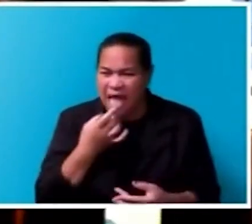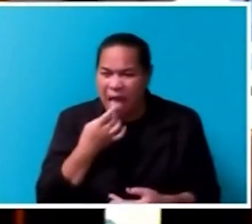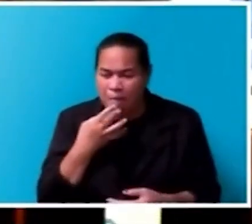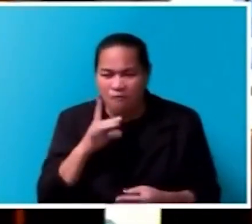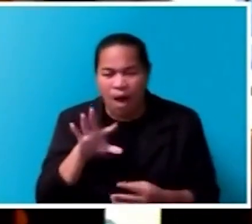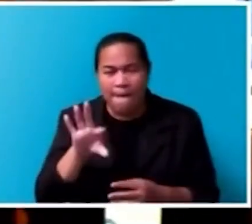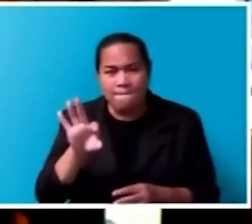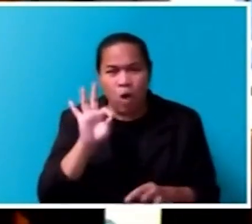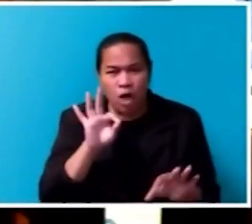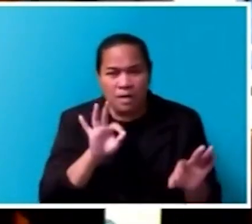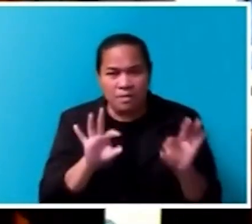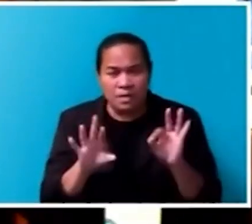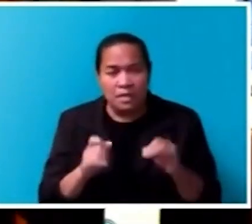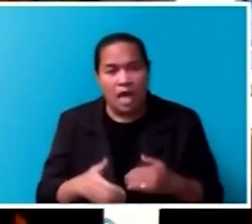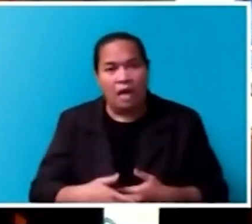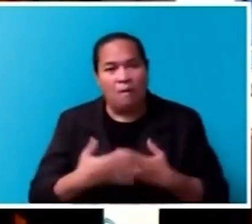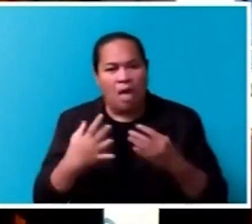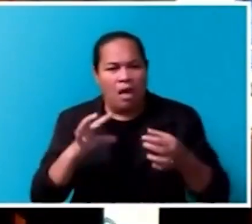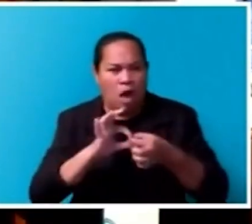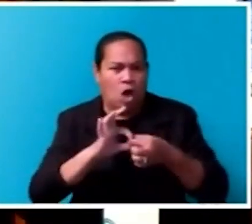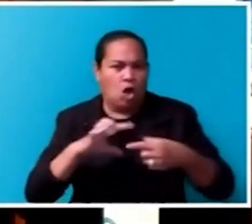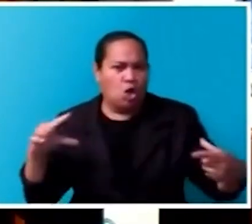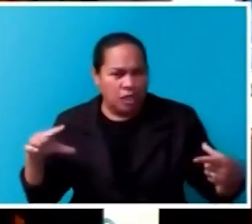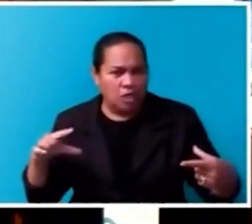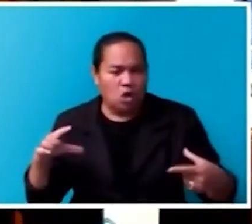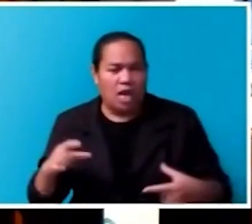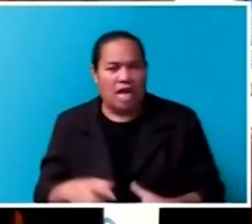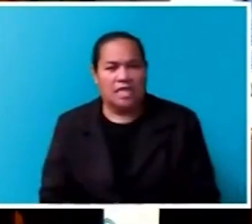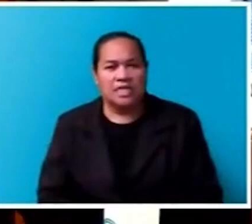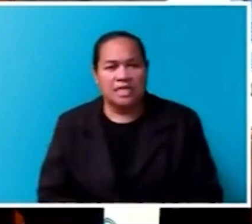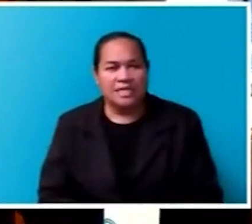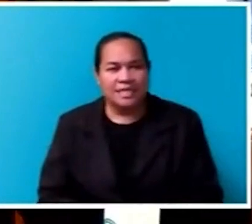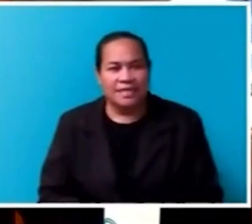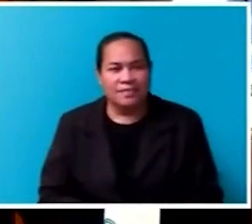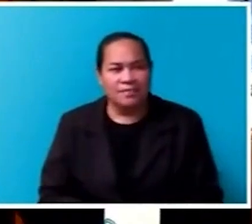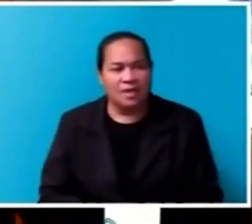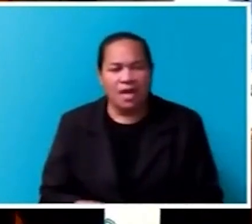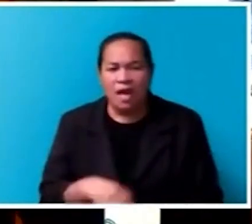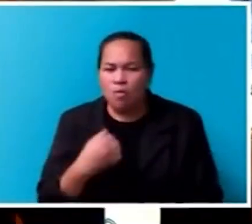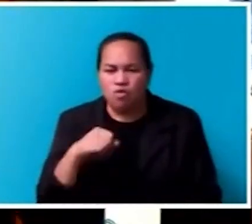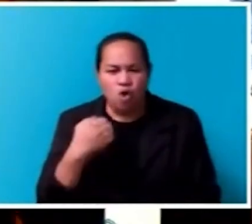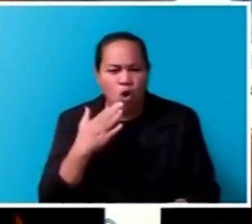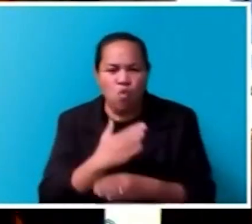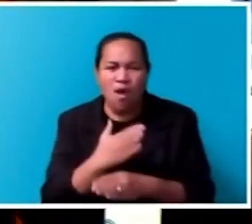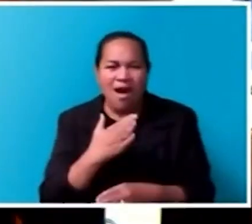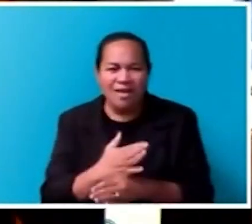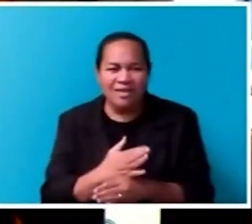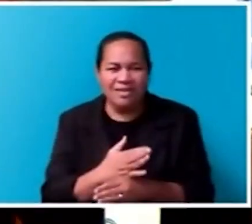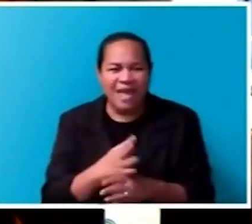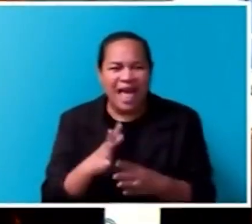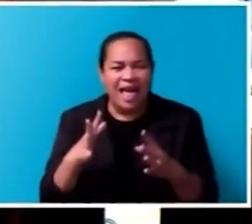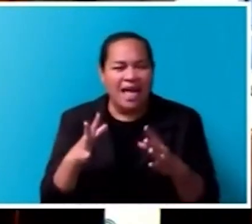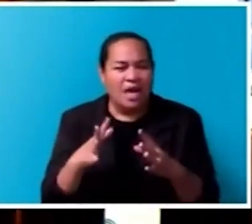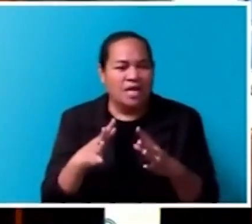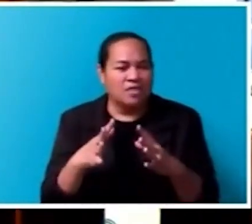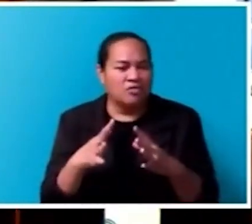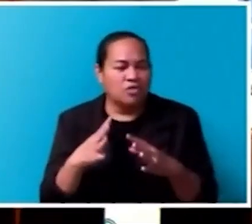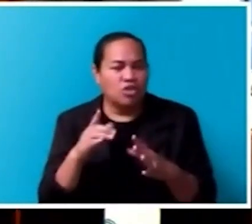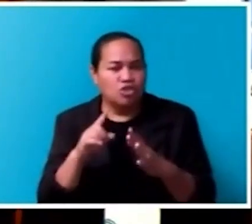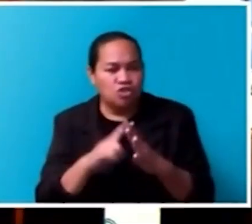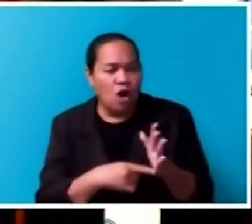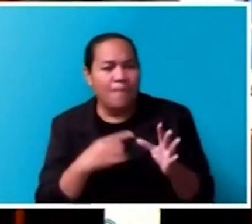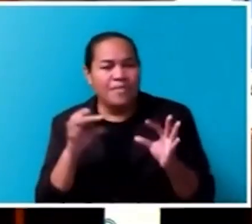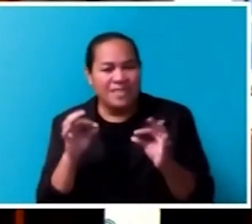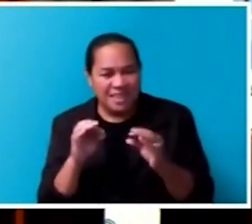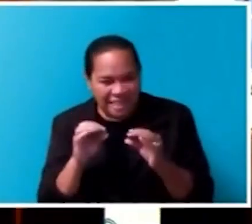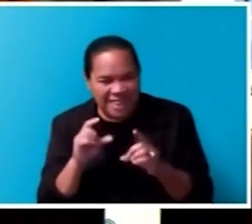appointments, there's a huge disconnect because there's no job description. The special administrators that don't know